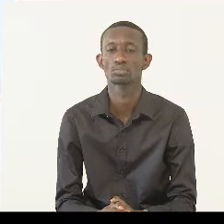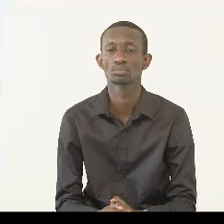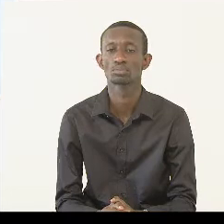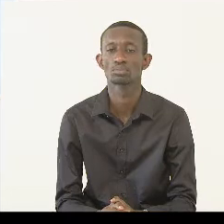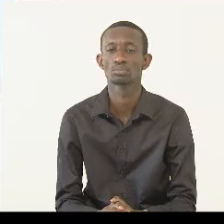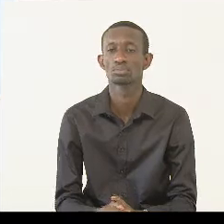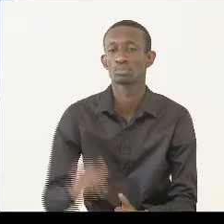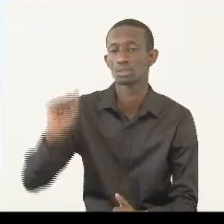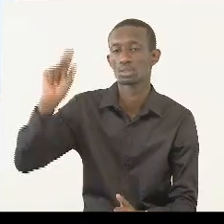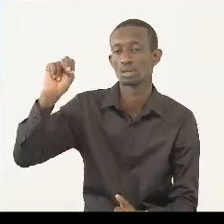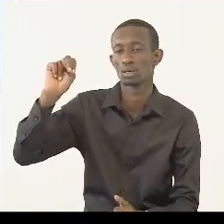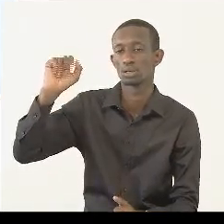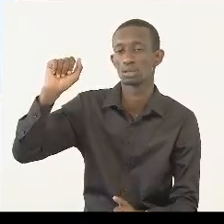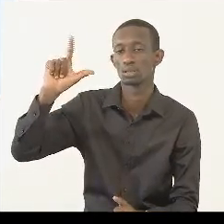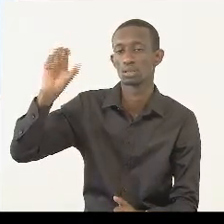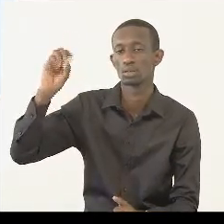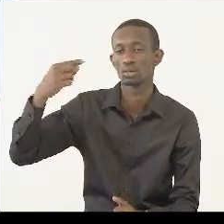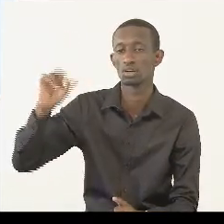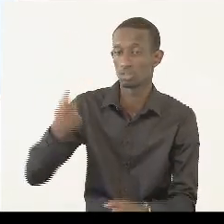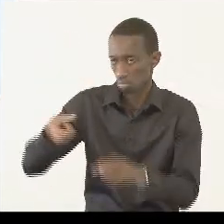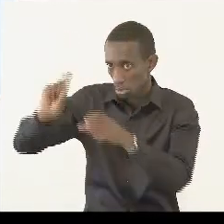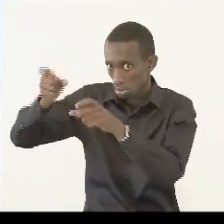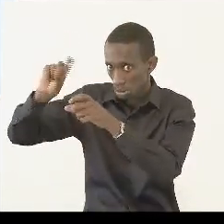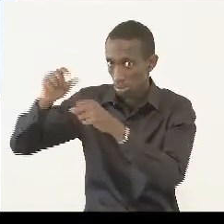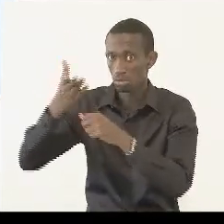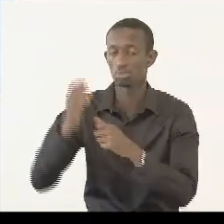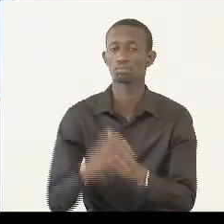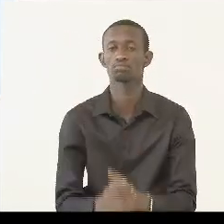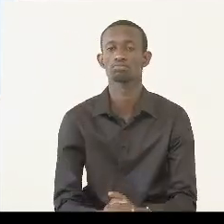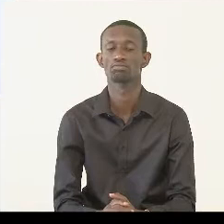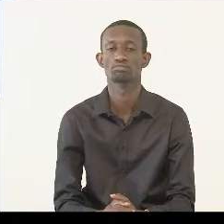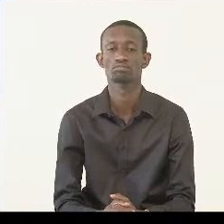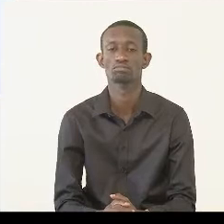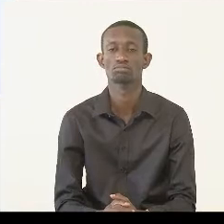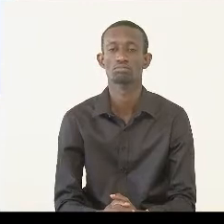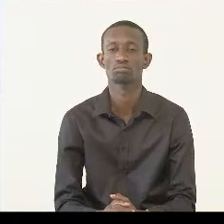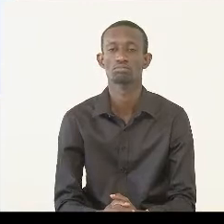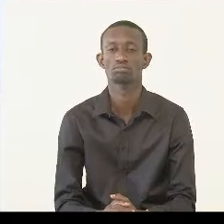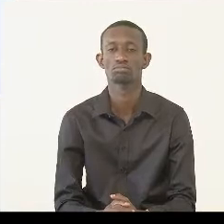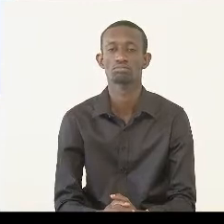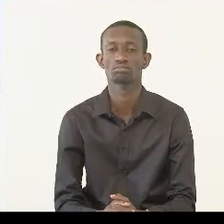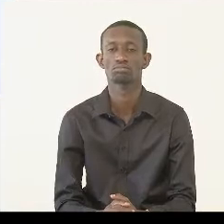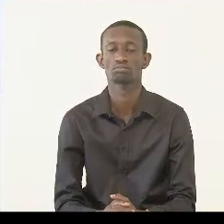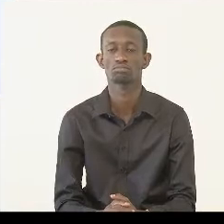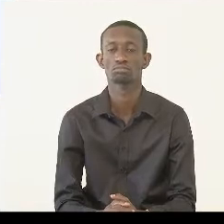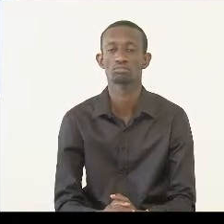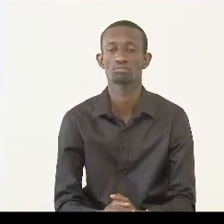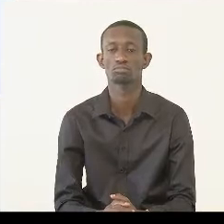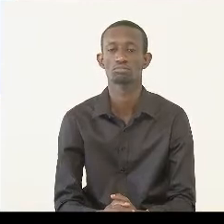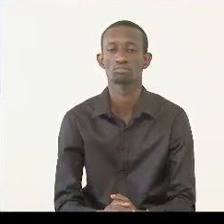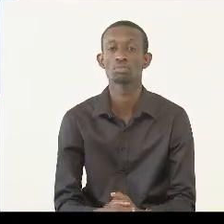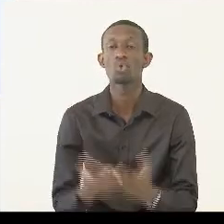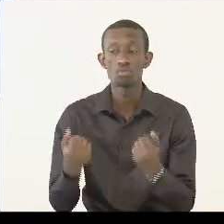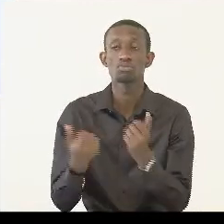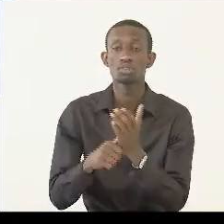Another one is added. And the process is repeated again. Once the new DNA has been made, You have a problem